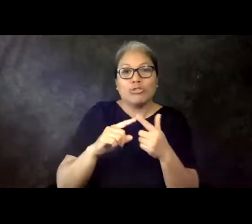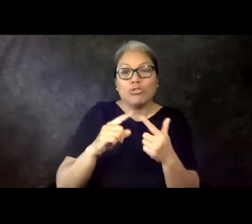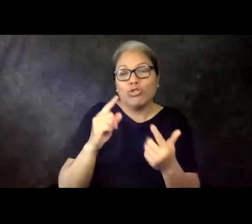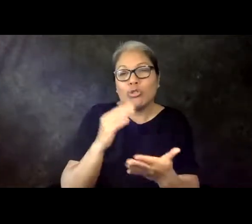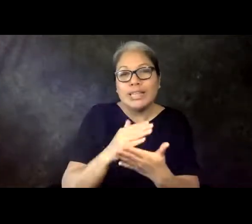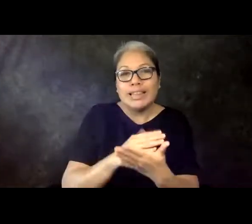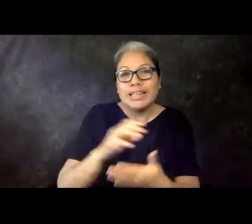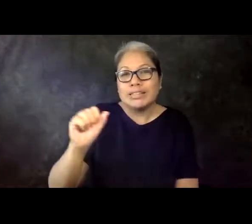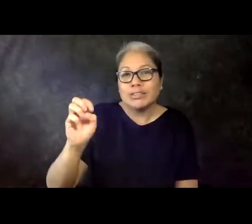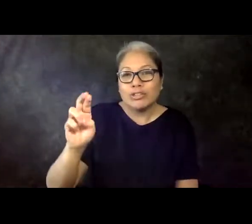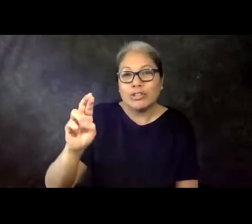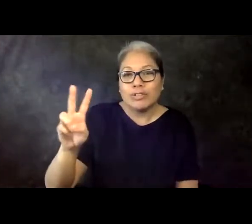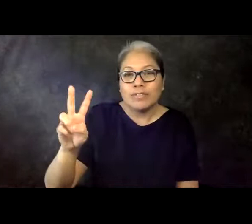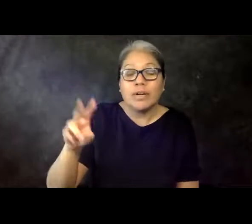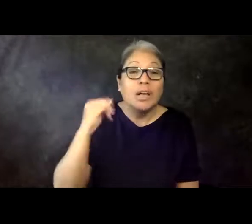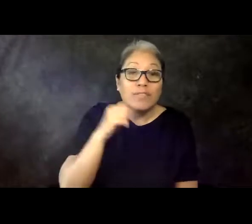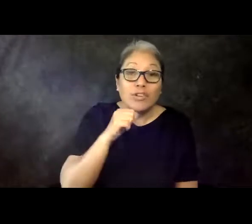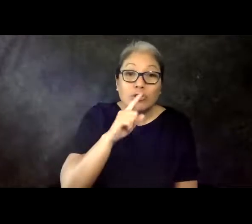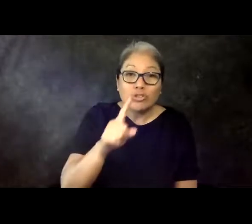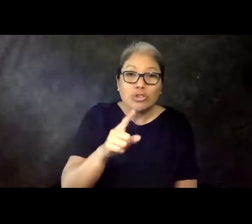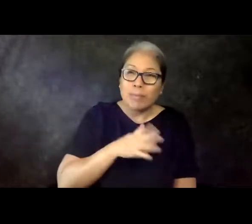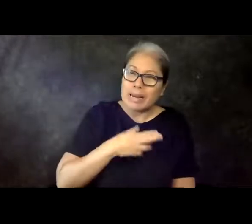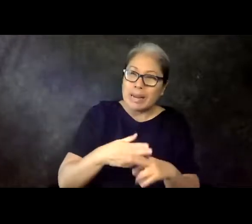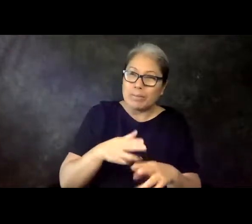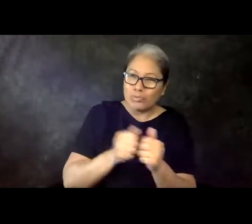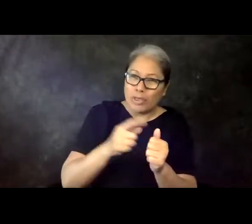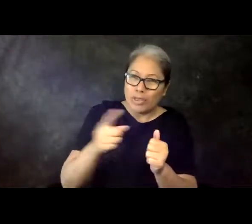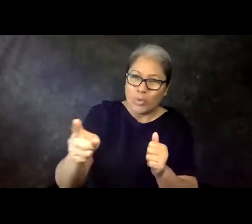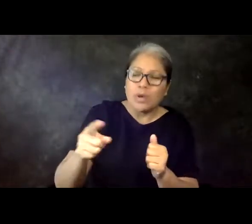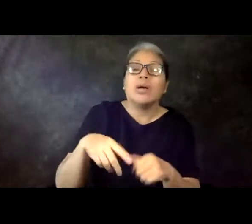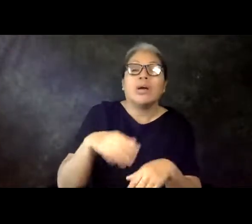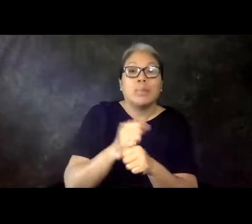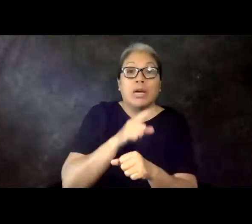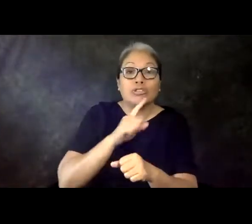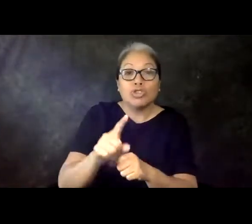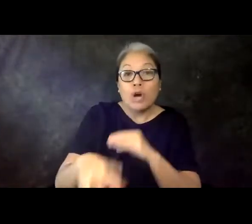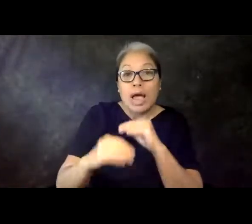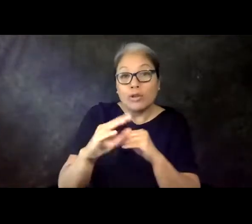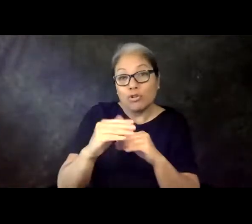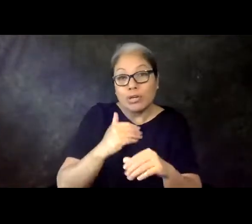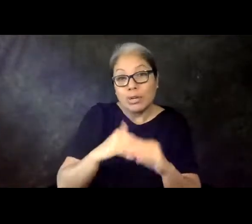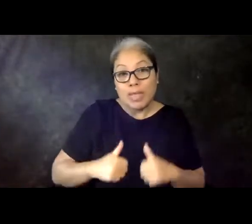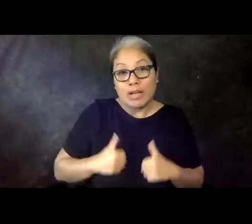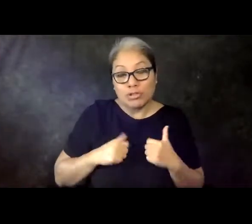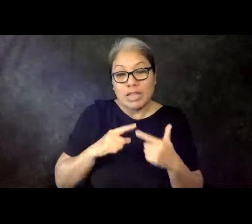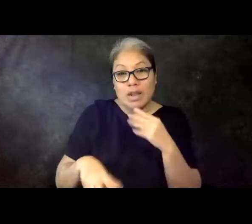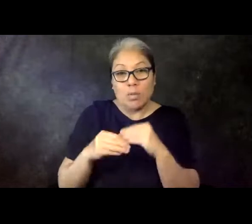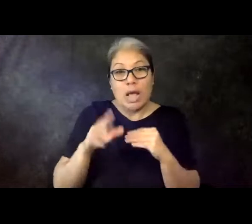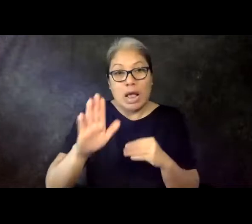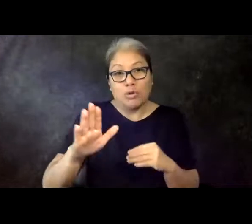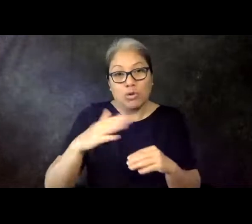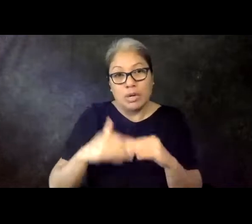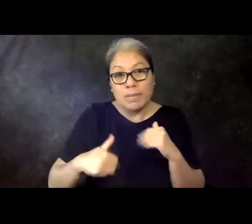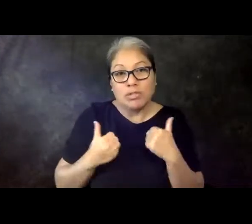If not, if you're not sure you're on the listserv and you want to be, feel free to put your email in the chat and I'll add you. And speaking